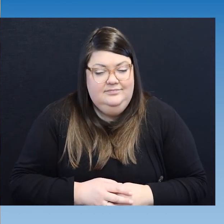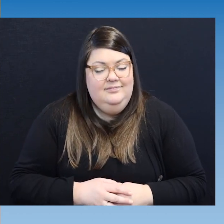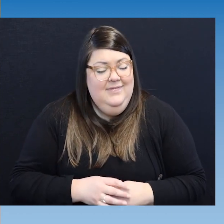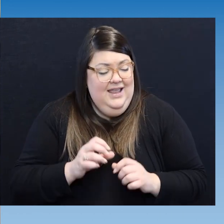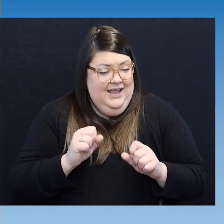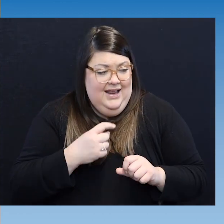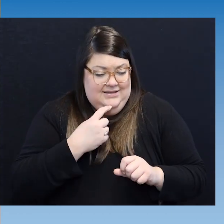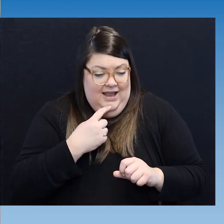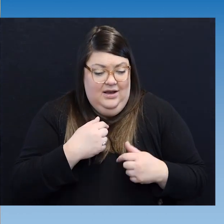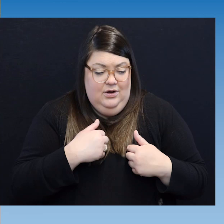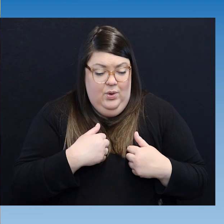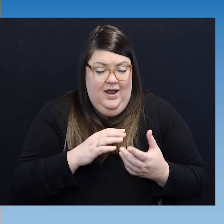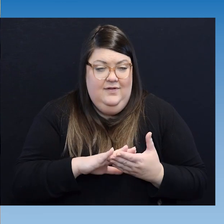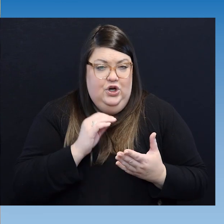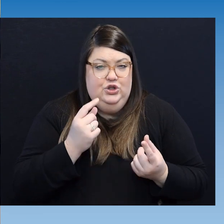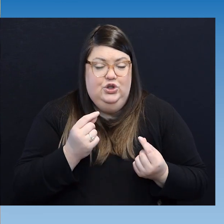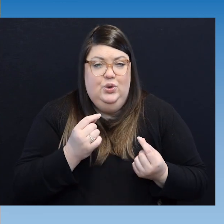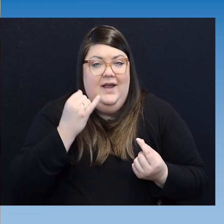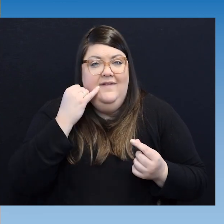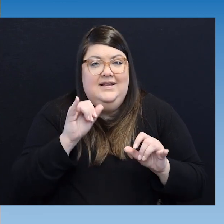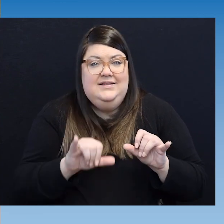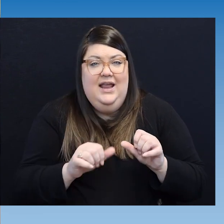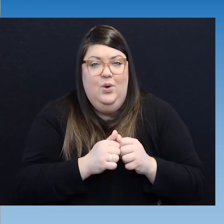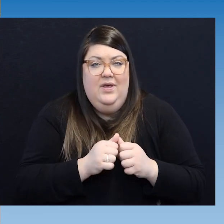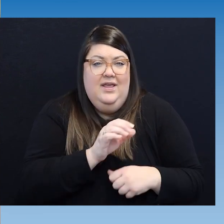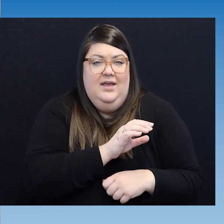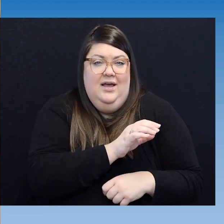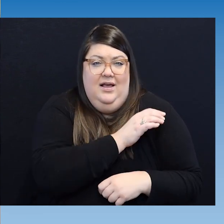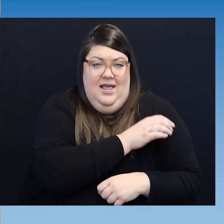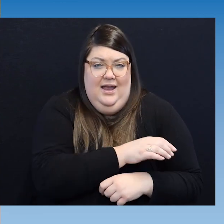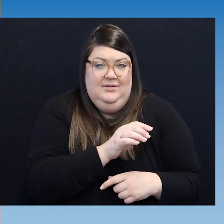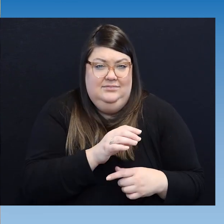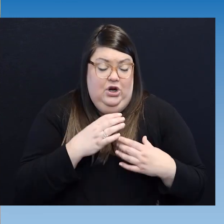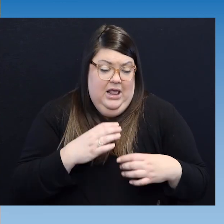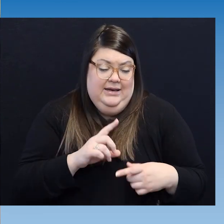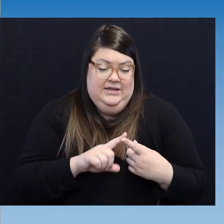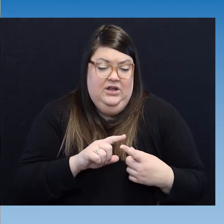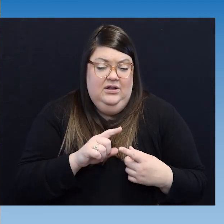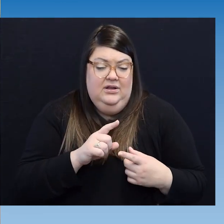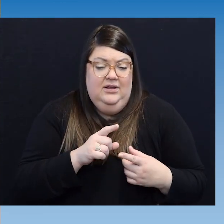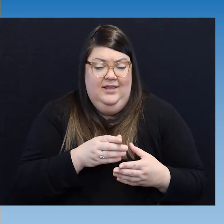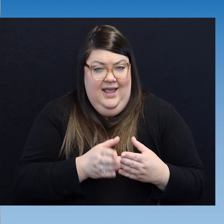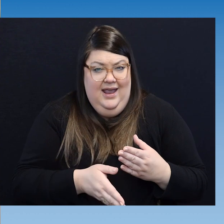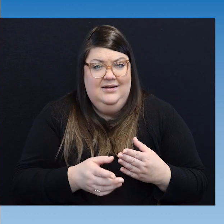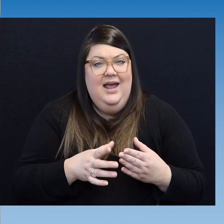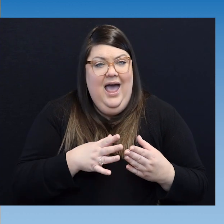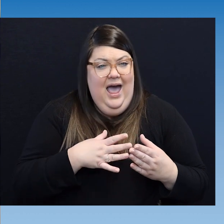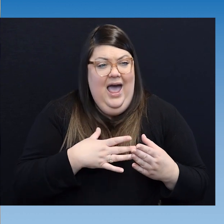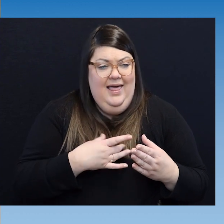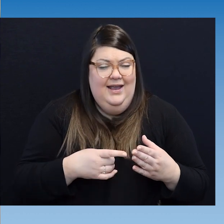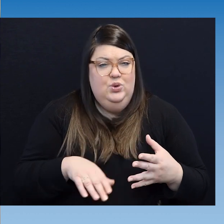is if I stick with a client until the end, I like to take a break before I take on another